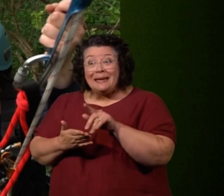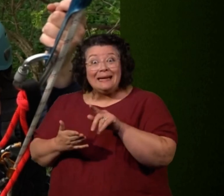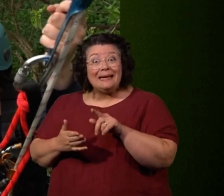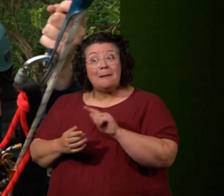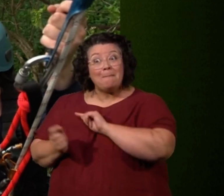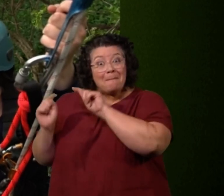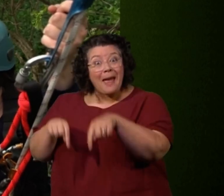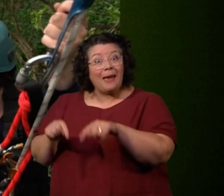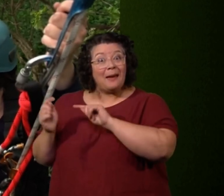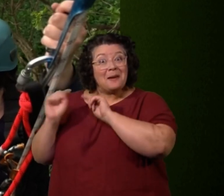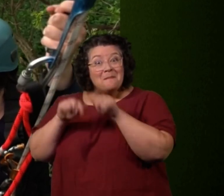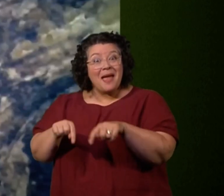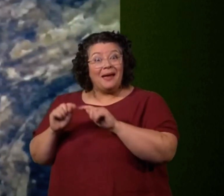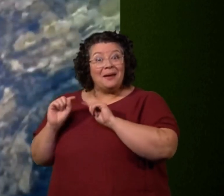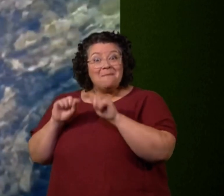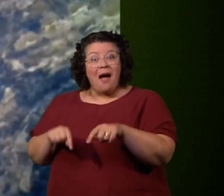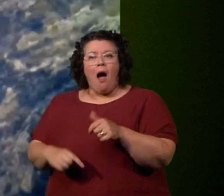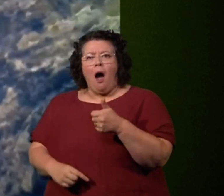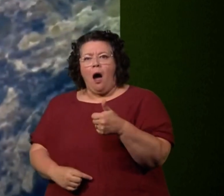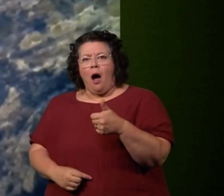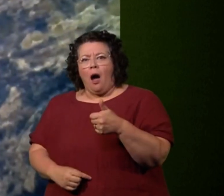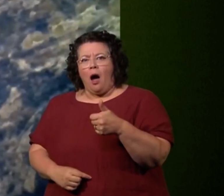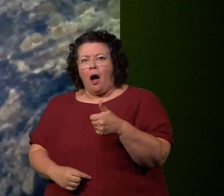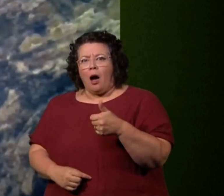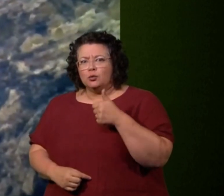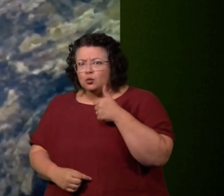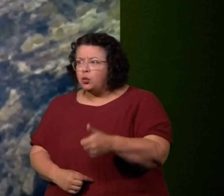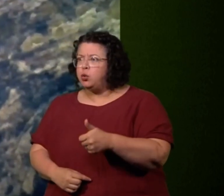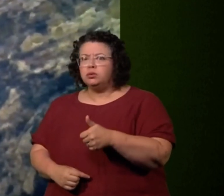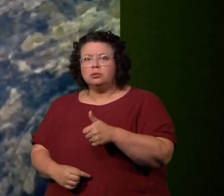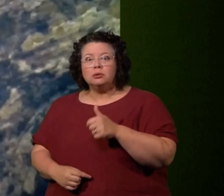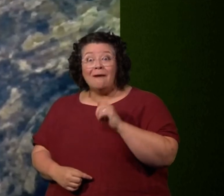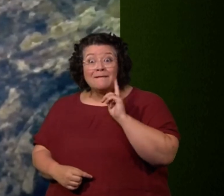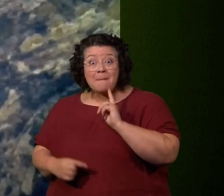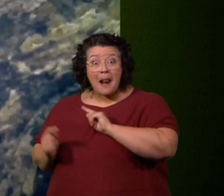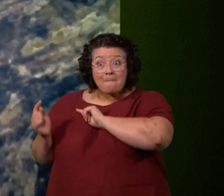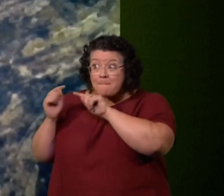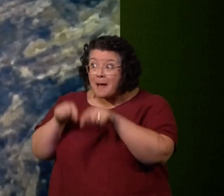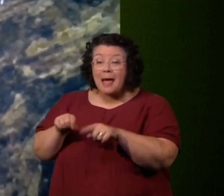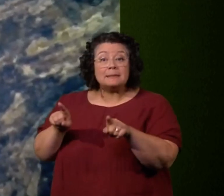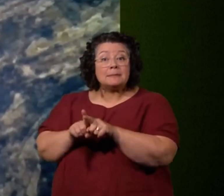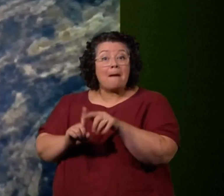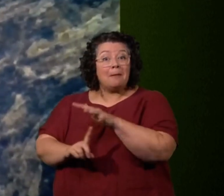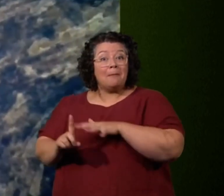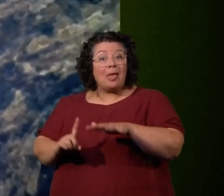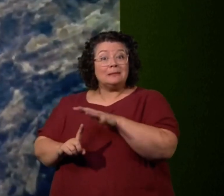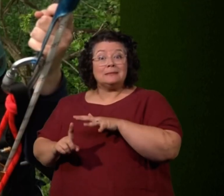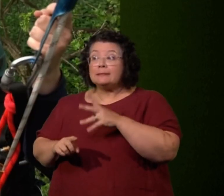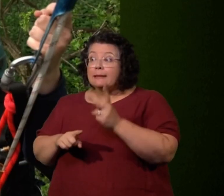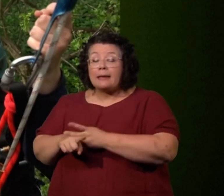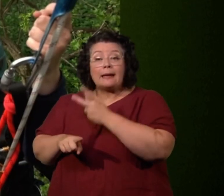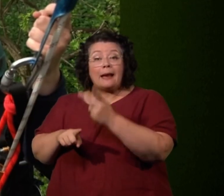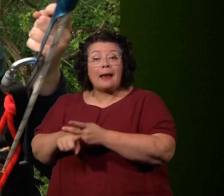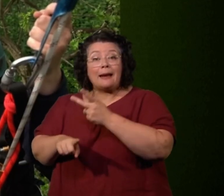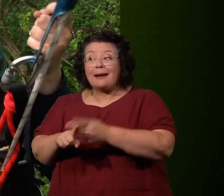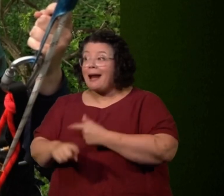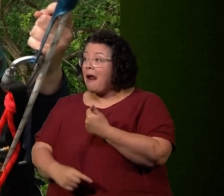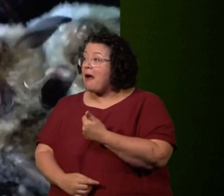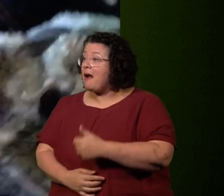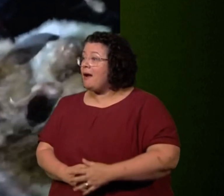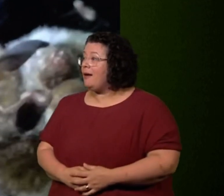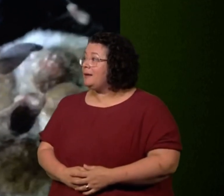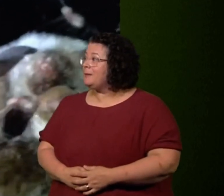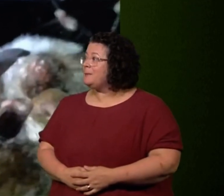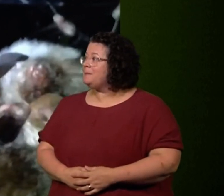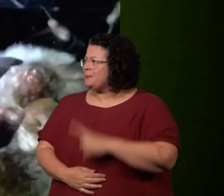using this time and time again. I mean, that's good data, isn't it, to understand that females are coming back to the same place over and over again. Absolutely. So you can see the really